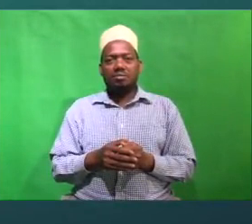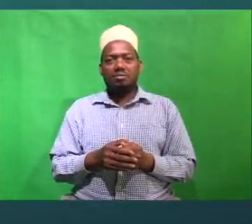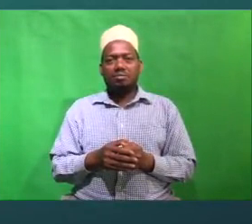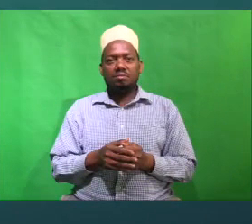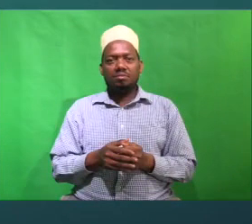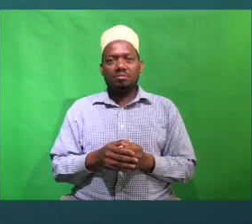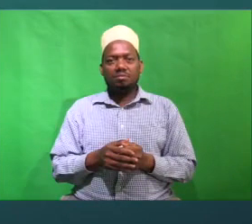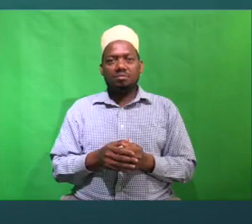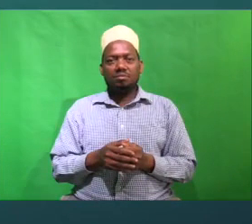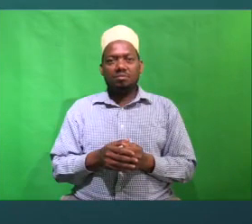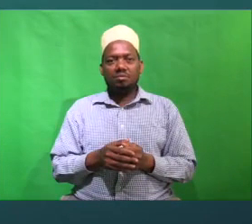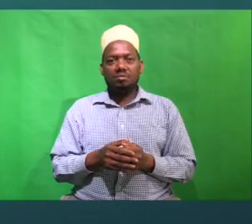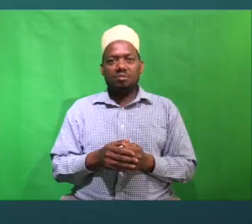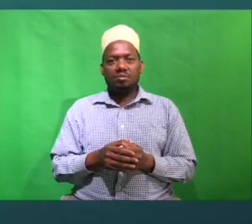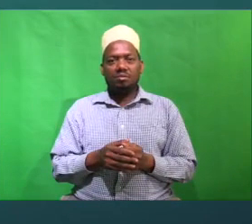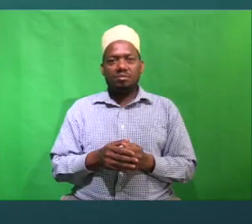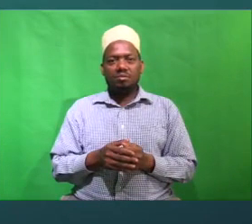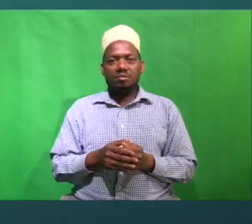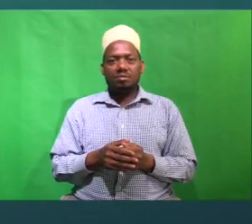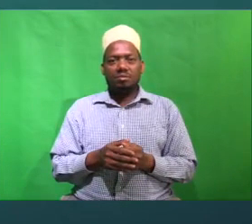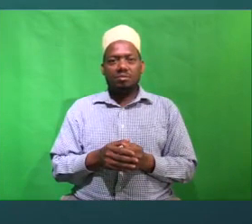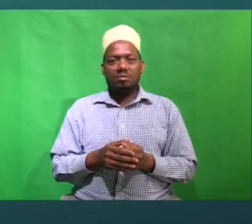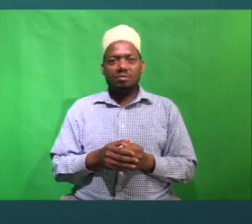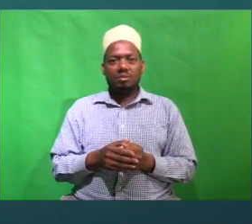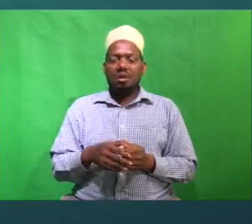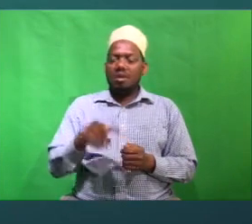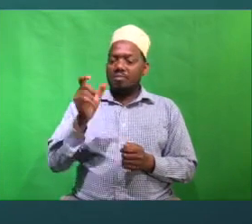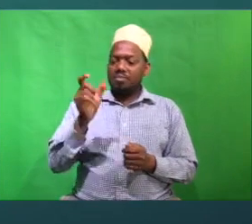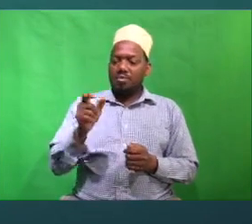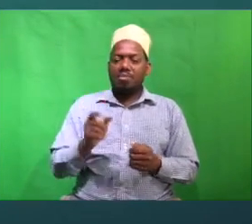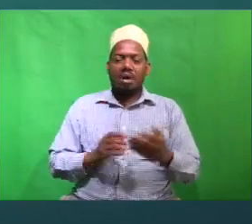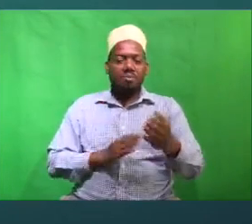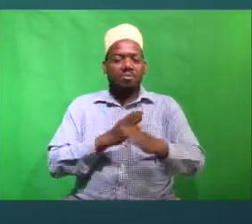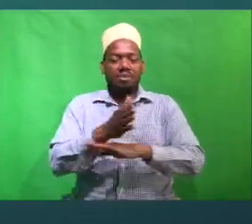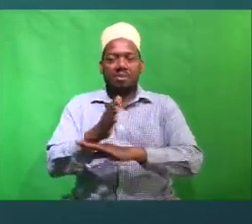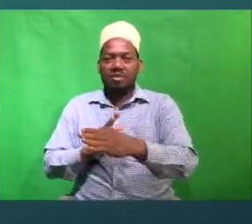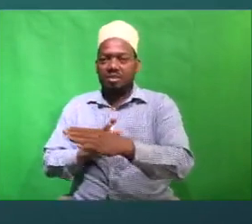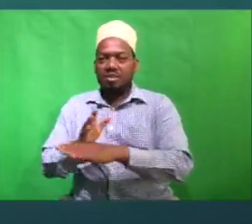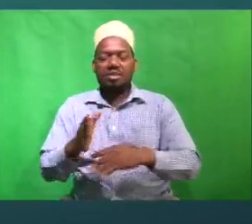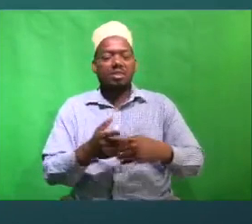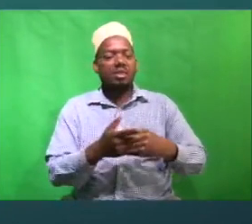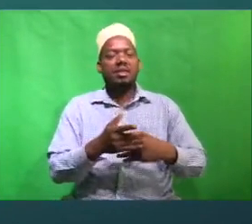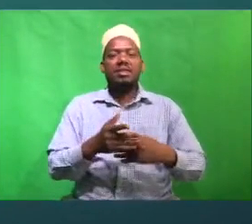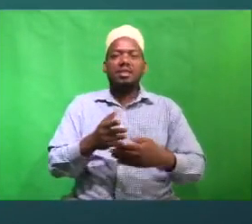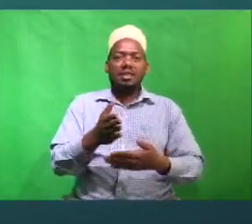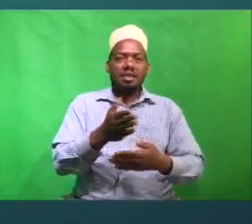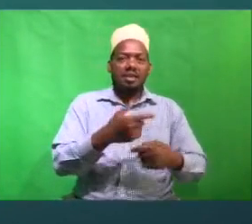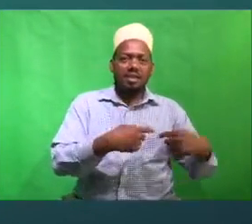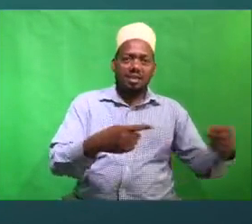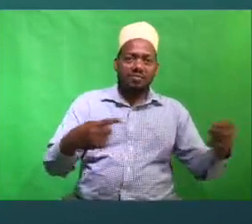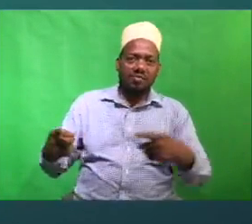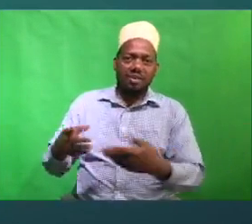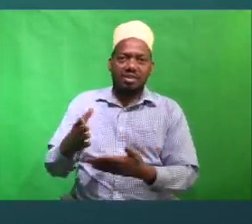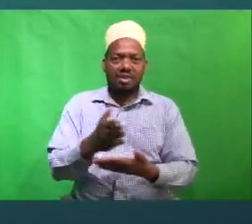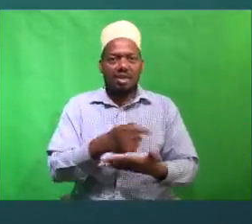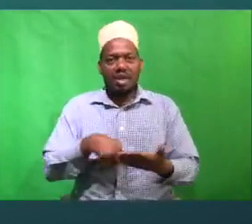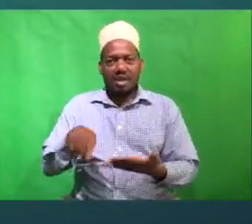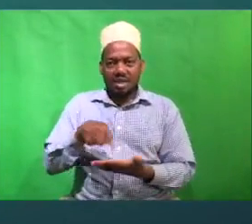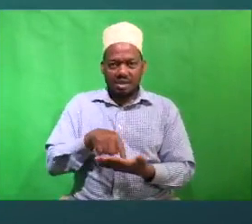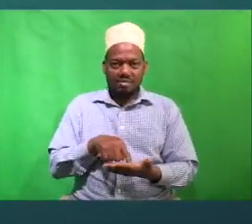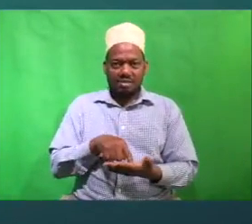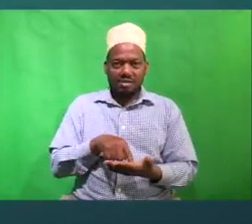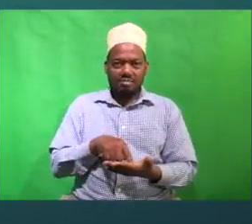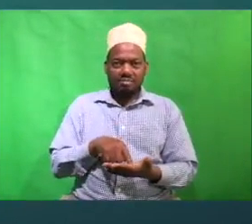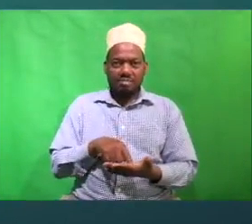hinder penetration. Always the people we need to penetrate in the forest, but that is a big forest, so this forest cannot